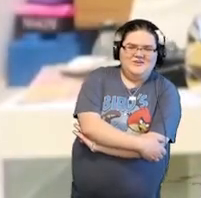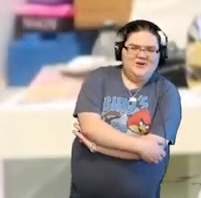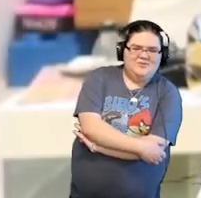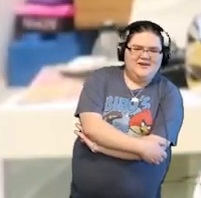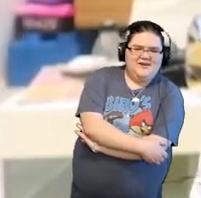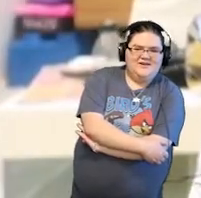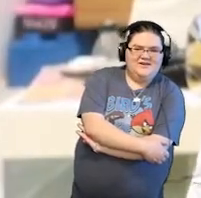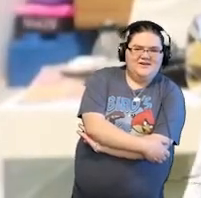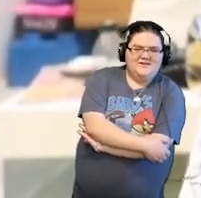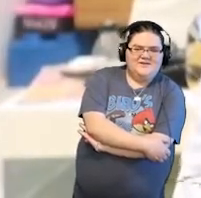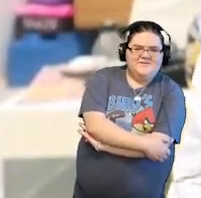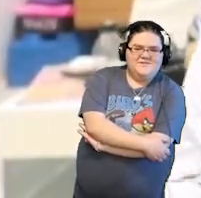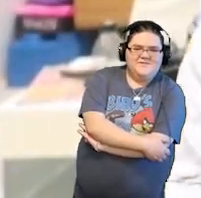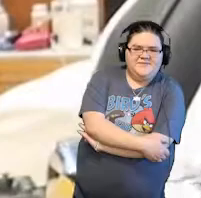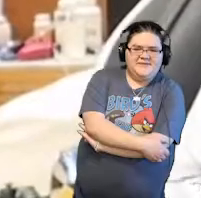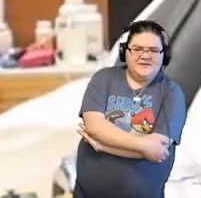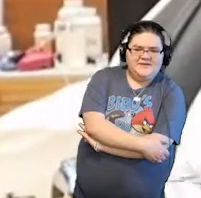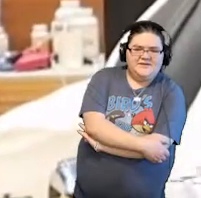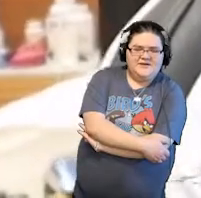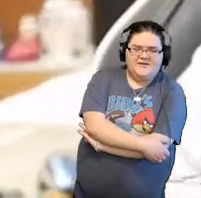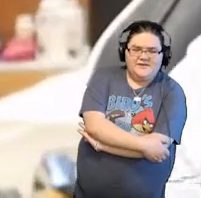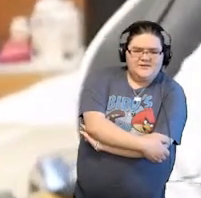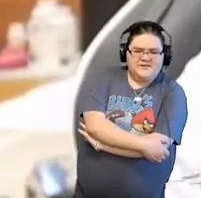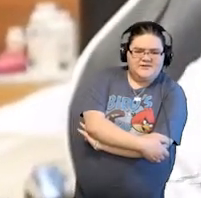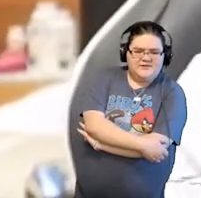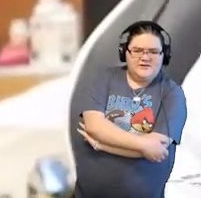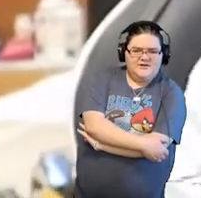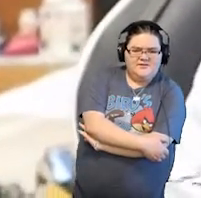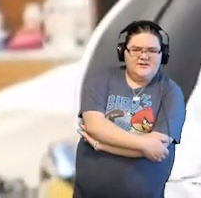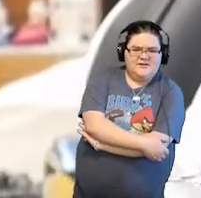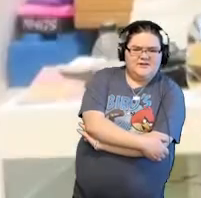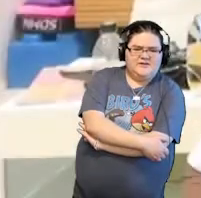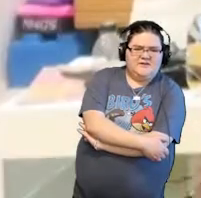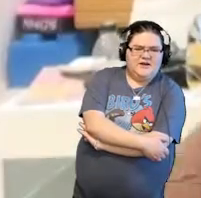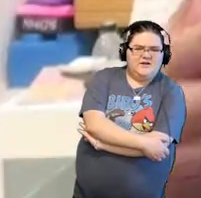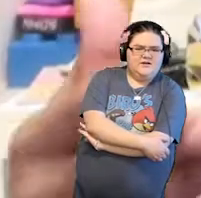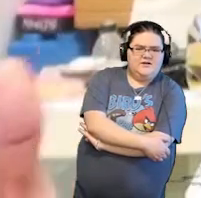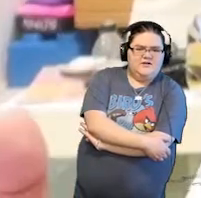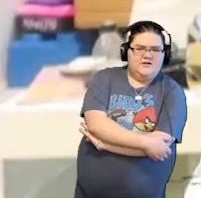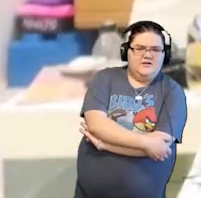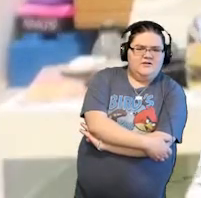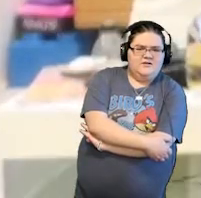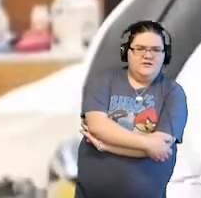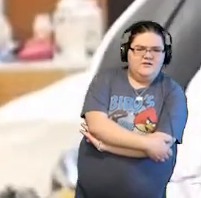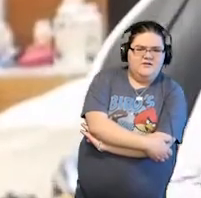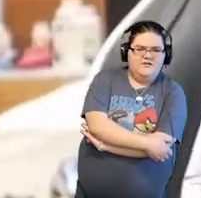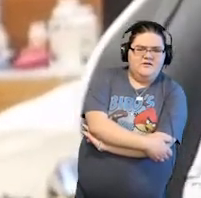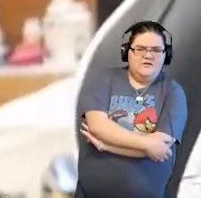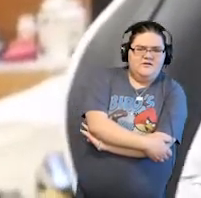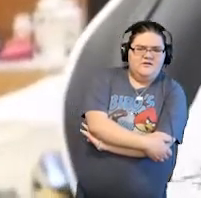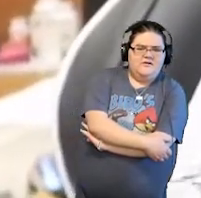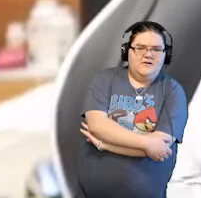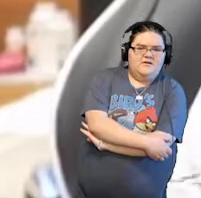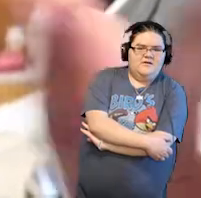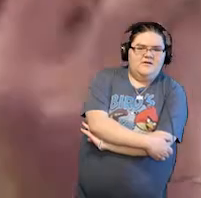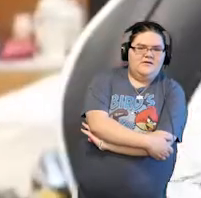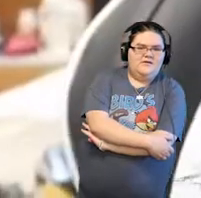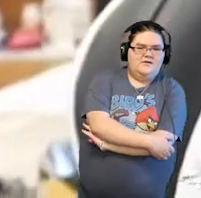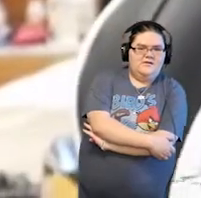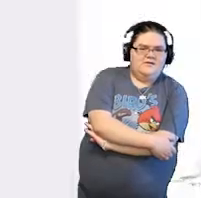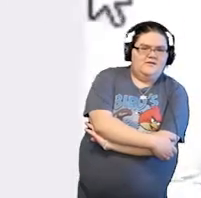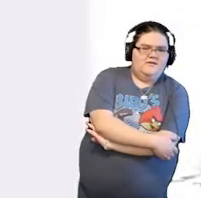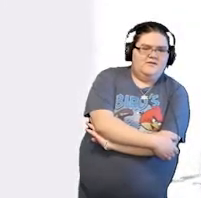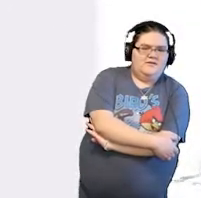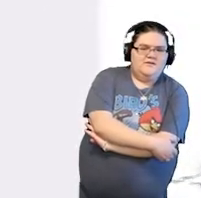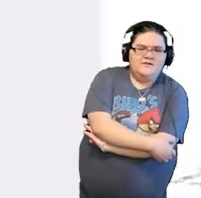I'll take it. I know you will, but Bruce, where you go a little bit. I guess you could say I'm the only successful musician that's still doing YouTube. Like, a lot of these musicians aren't even